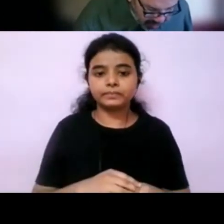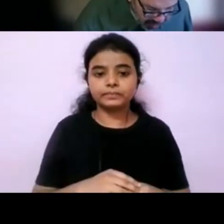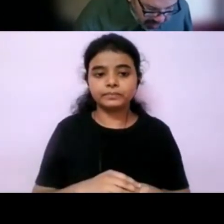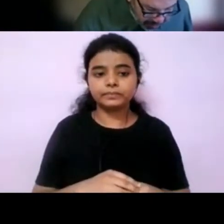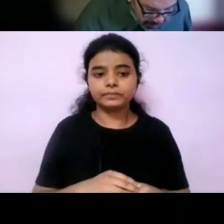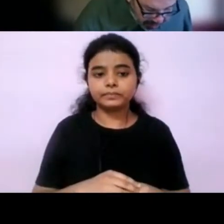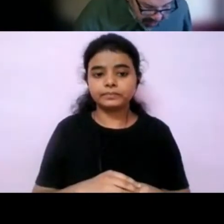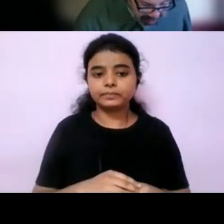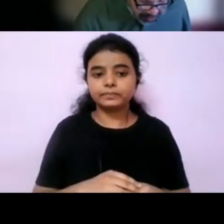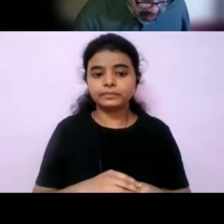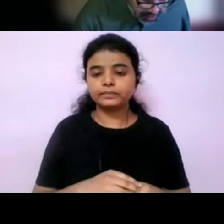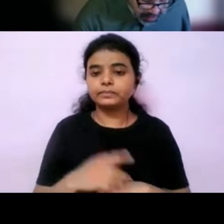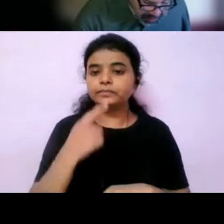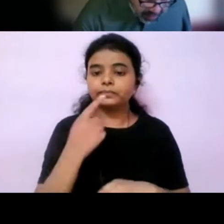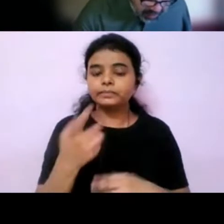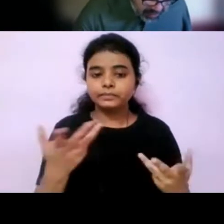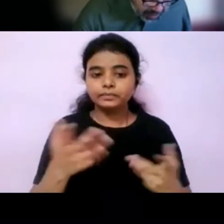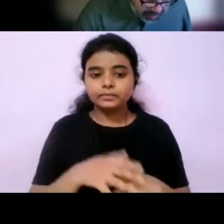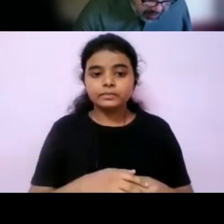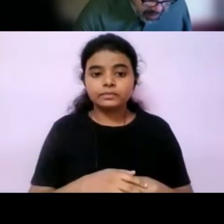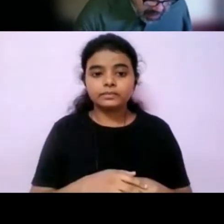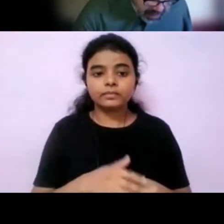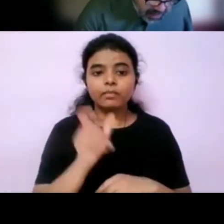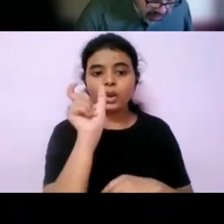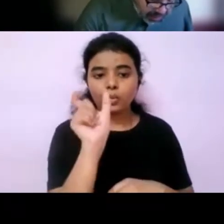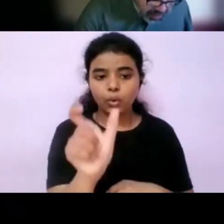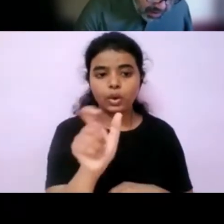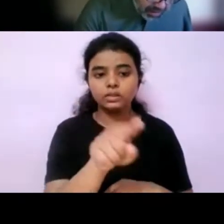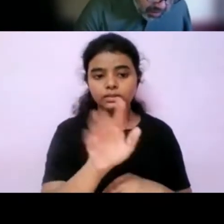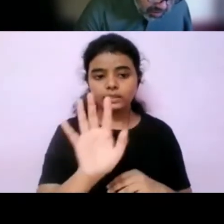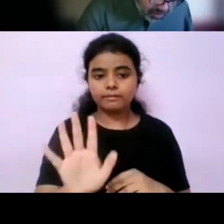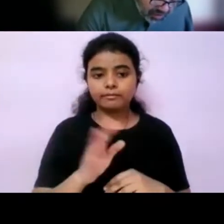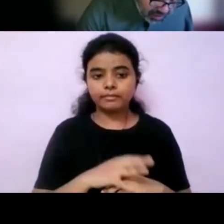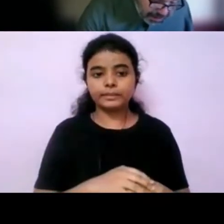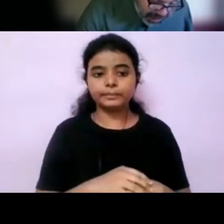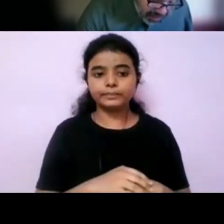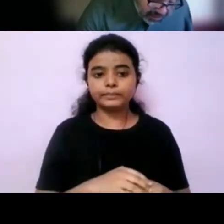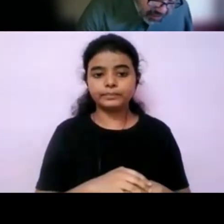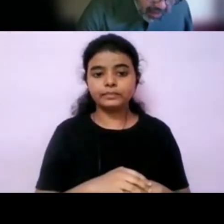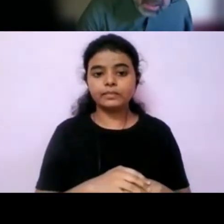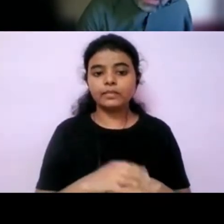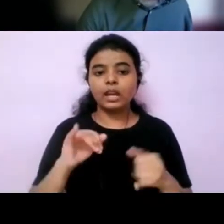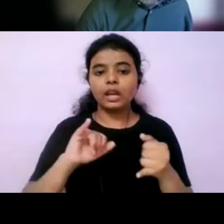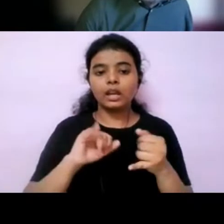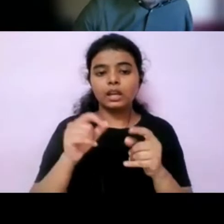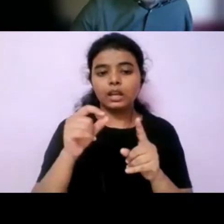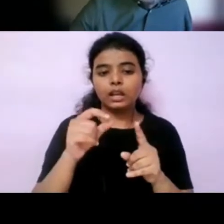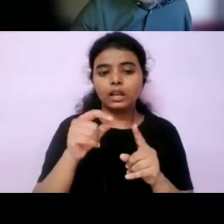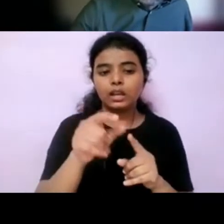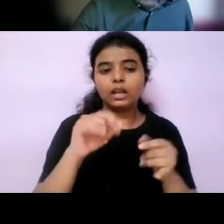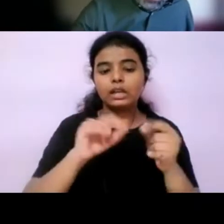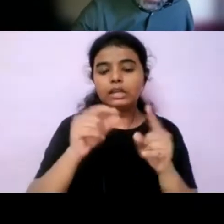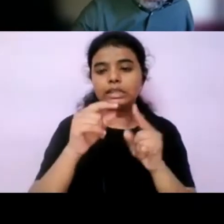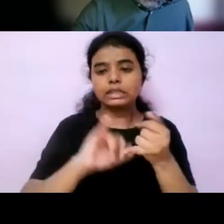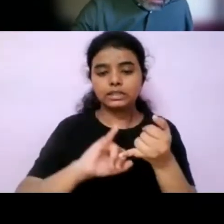argues that she employs the term psycho-emotional disablism to distinguish between what she sees as barriers to doing and barriers